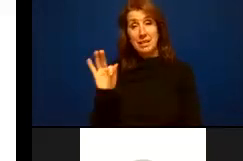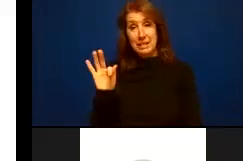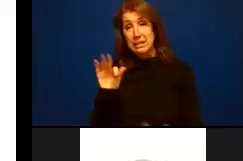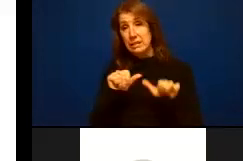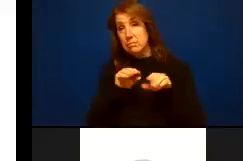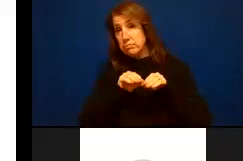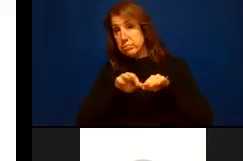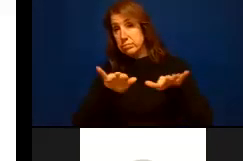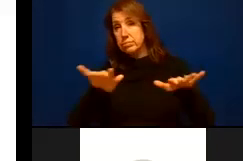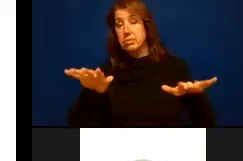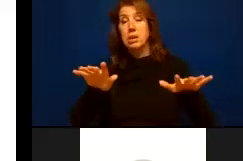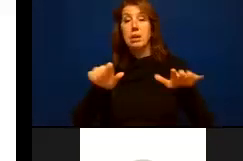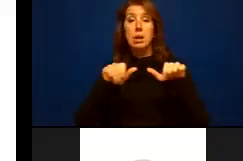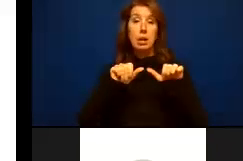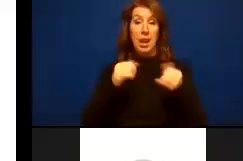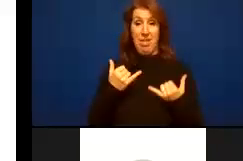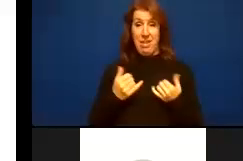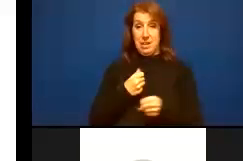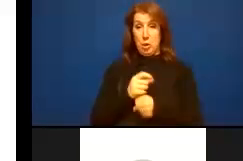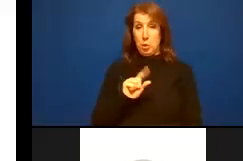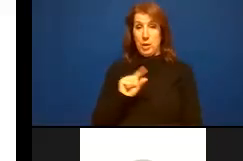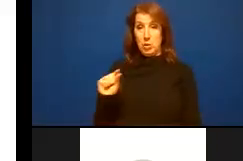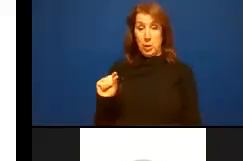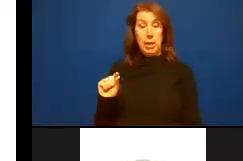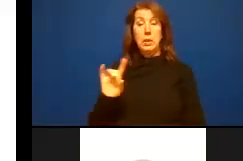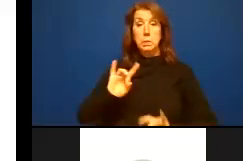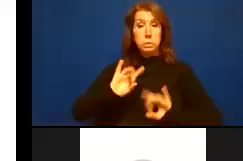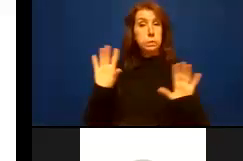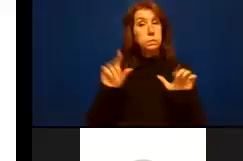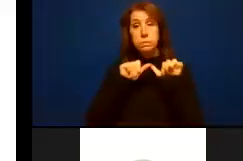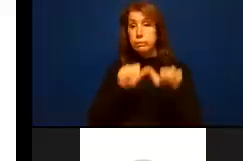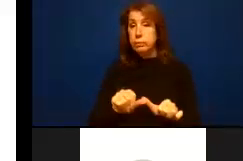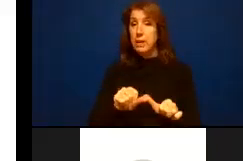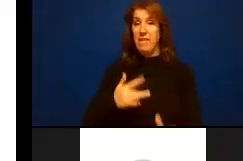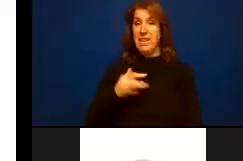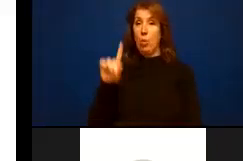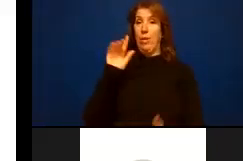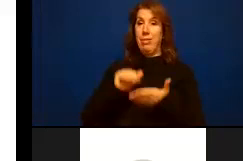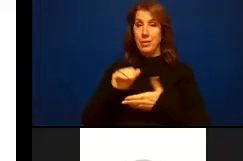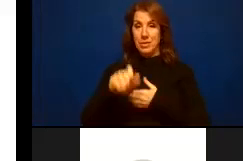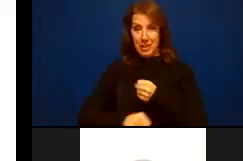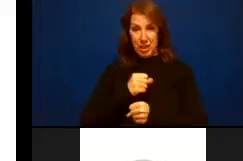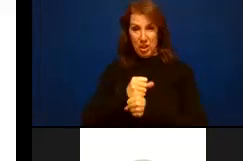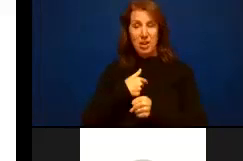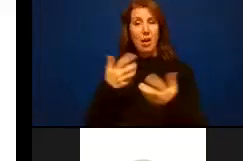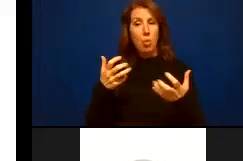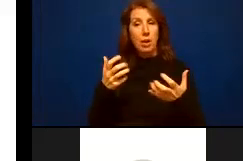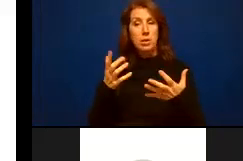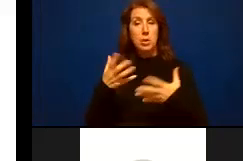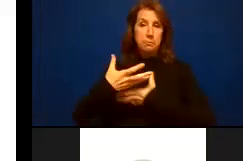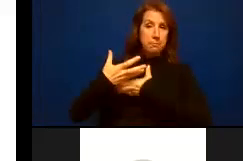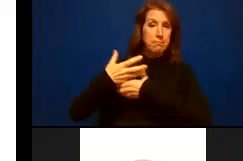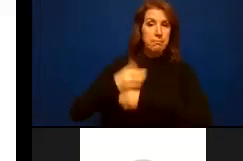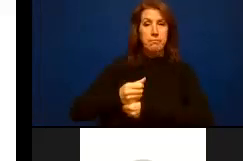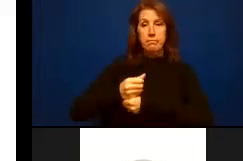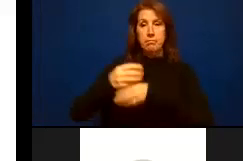lasted for 1,000 years, I want to give a brief overview of the timeline, especially as things